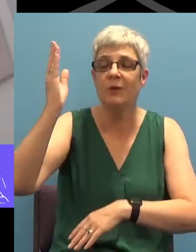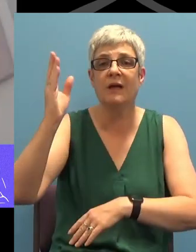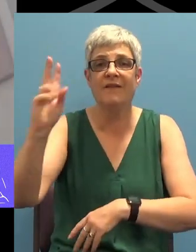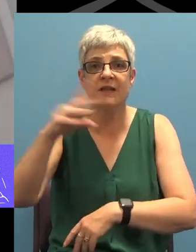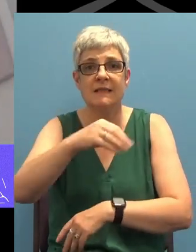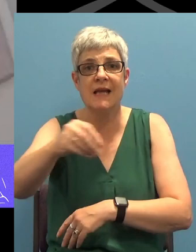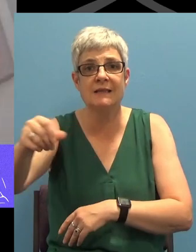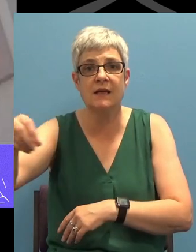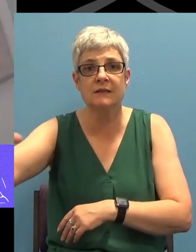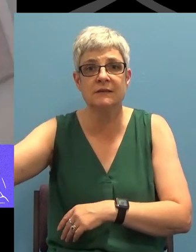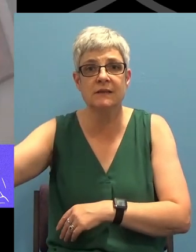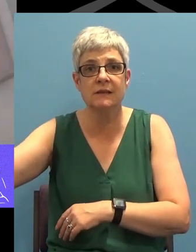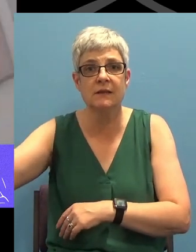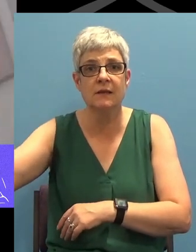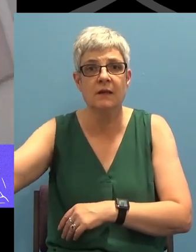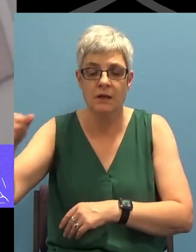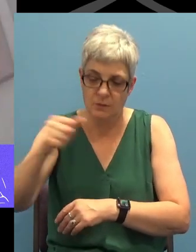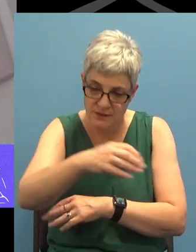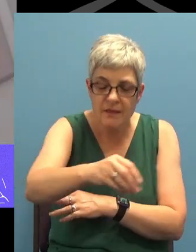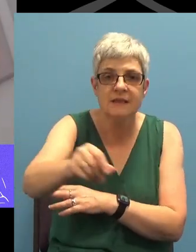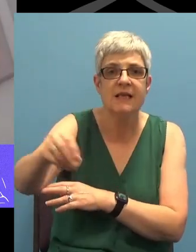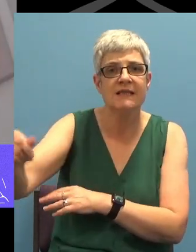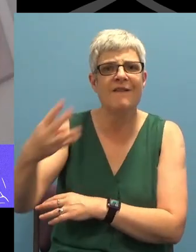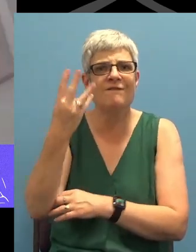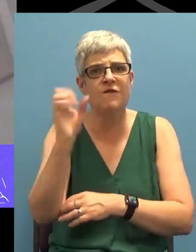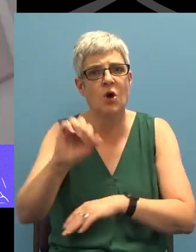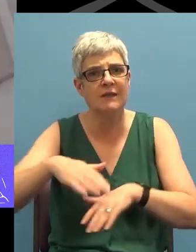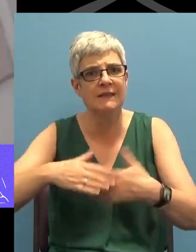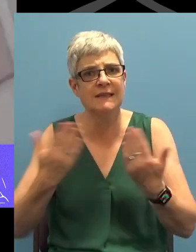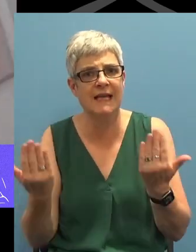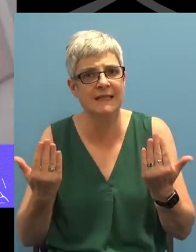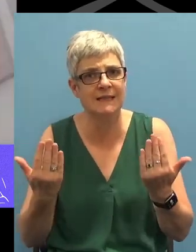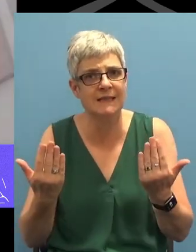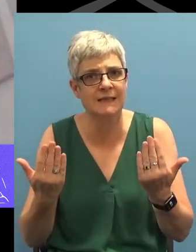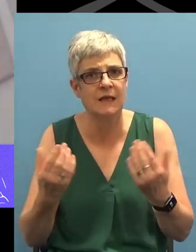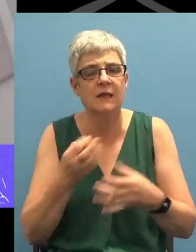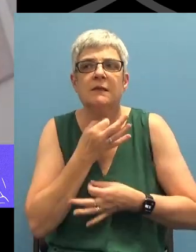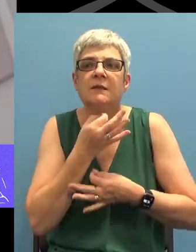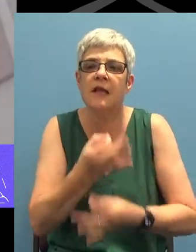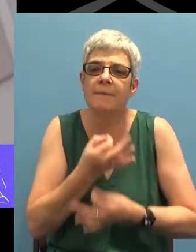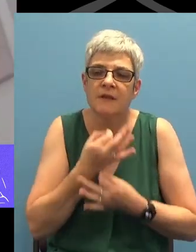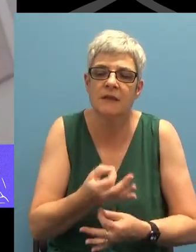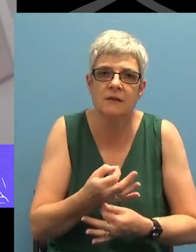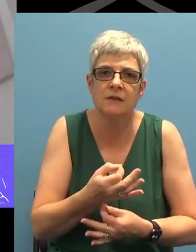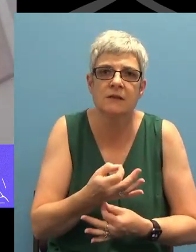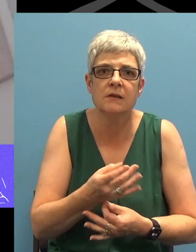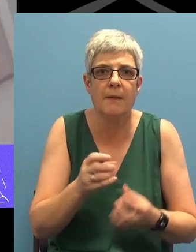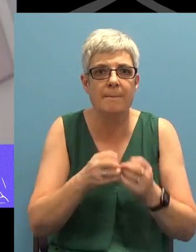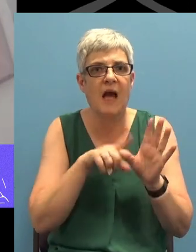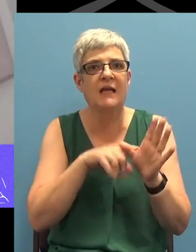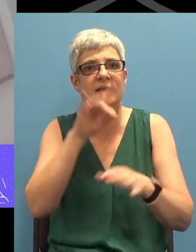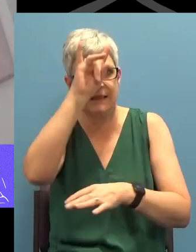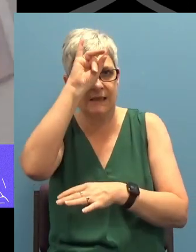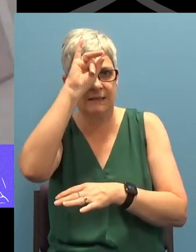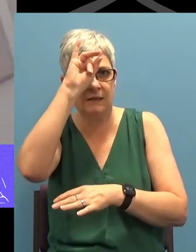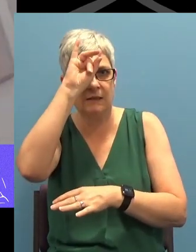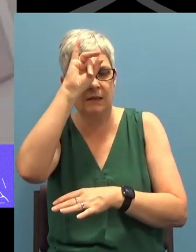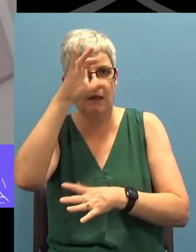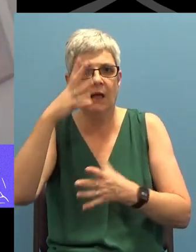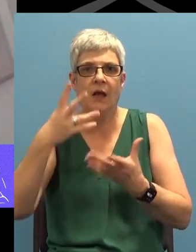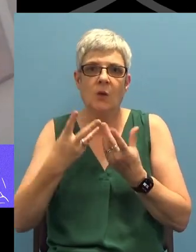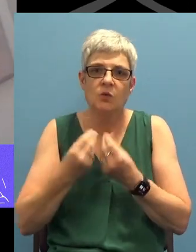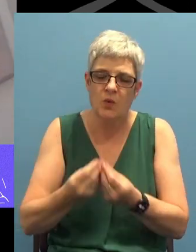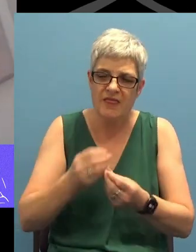desert, and he was in the desert for 40 days being tempted by Satan. He was with